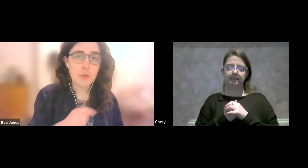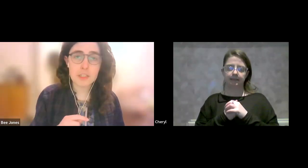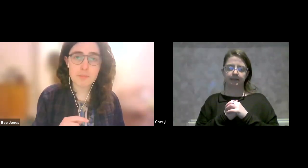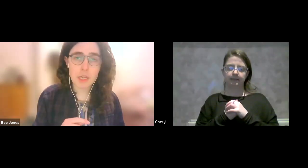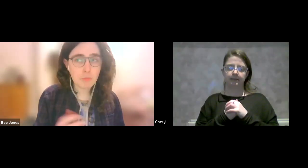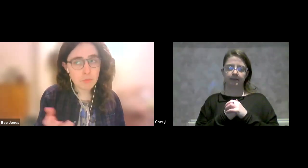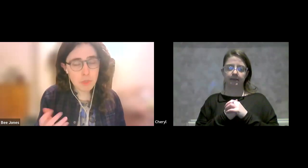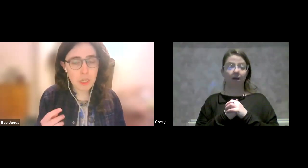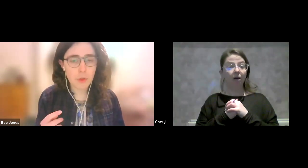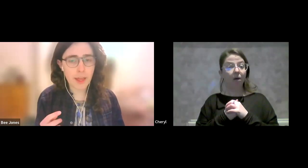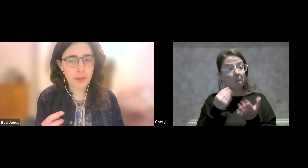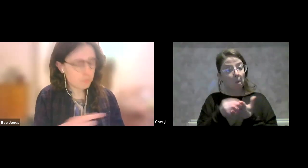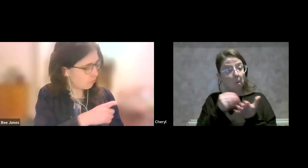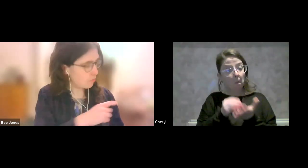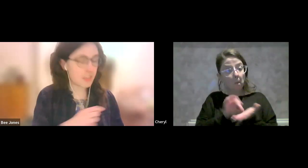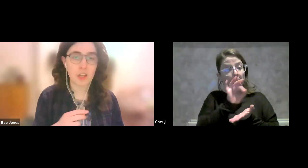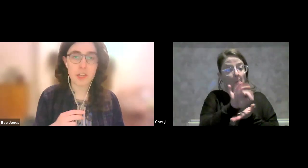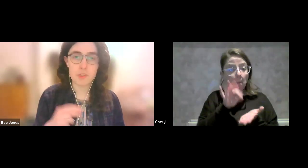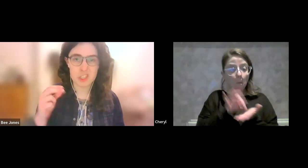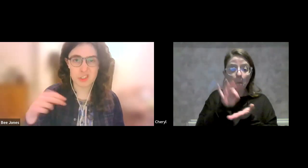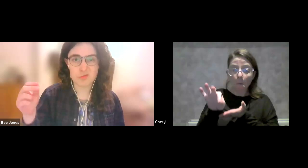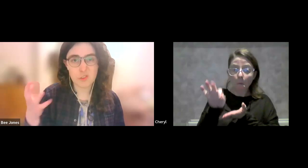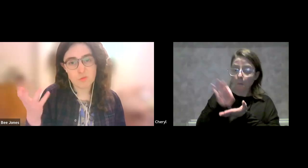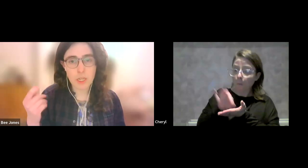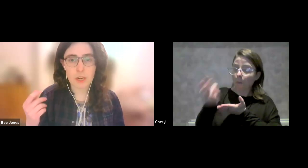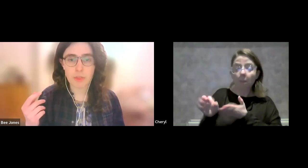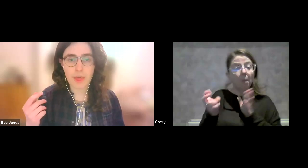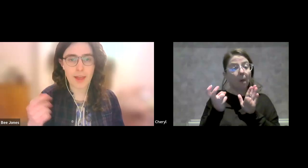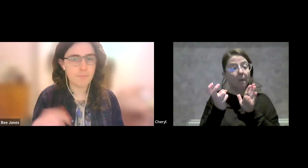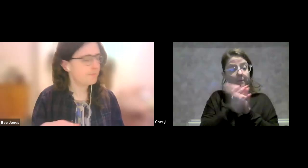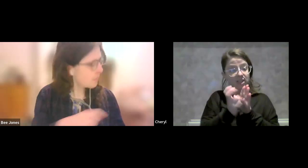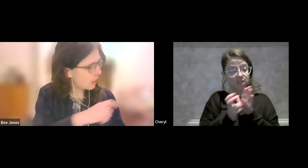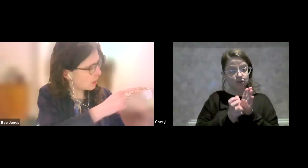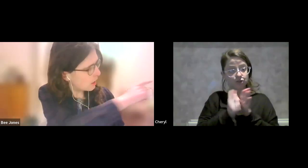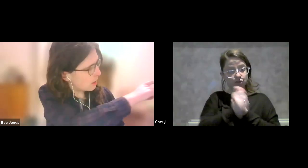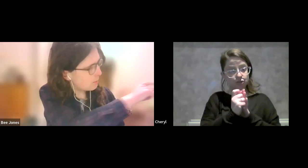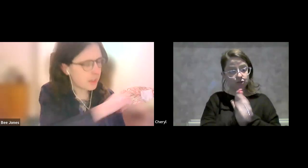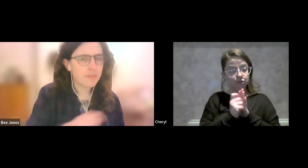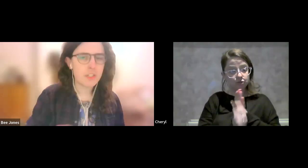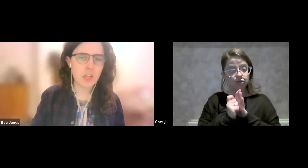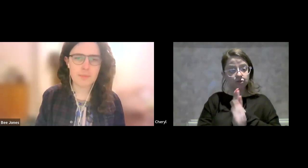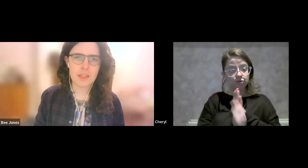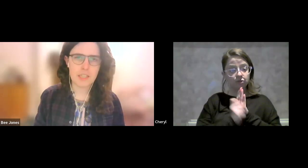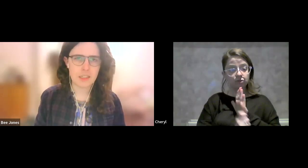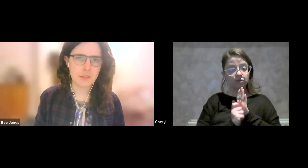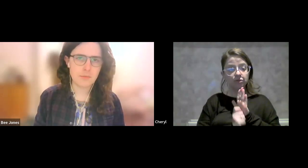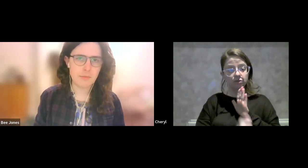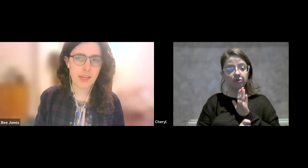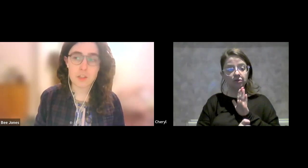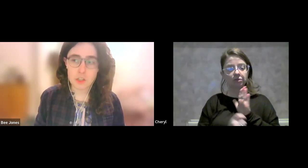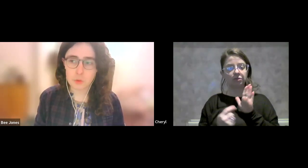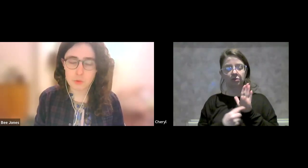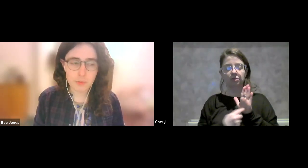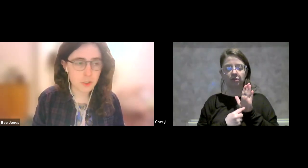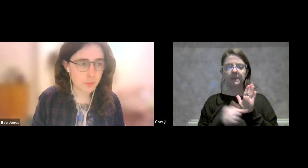They donated money here and there. They signed petitions here and there. But every time they did,